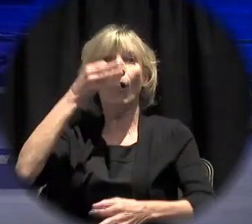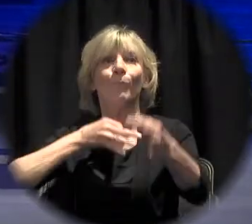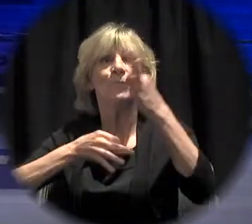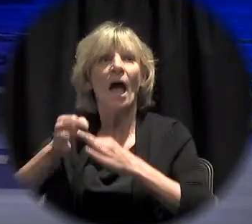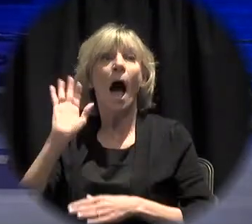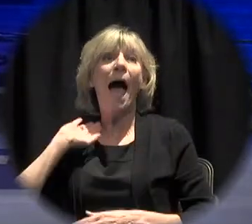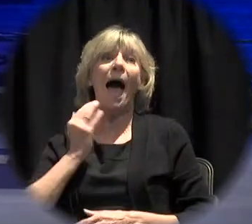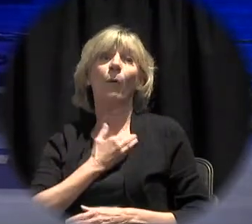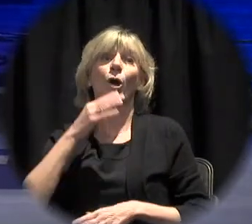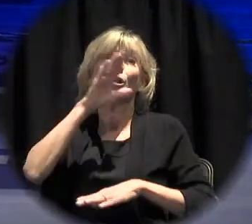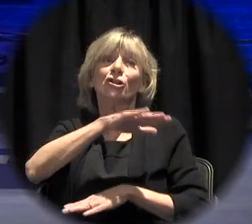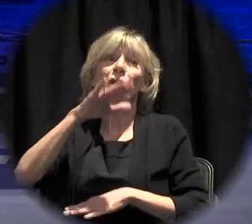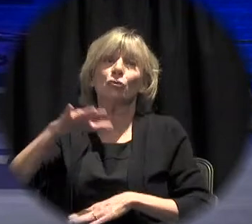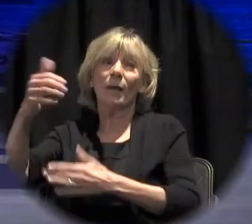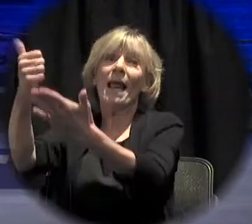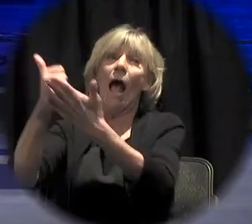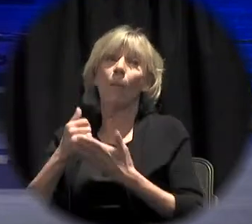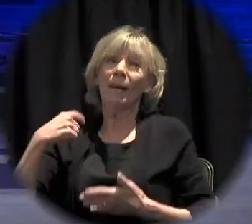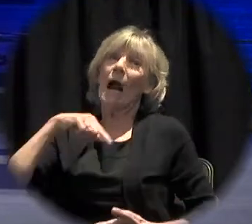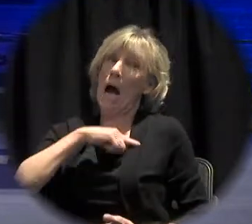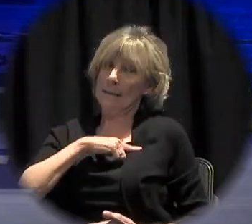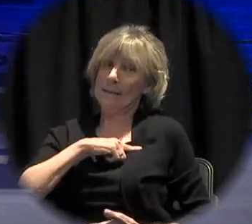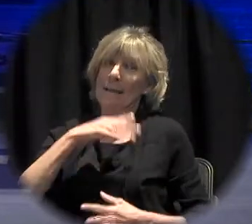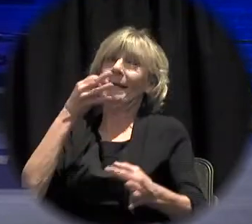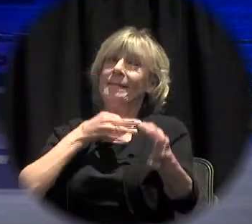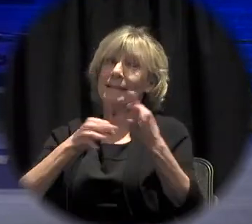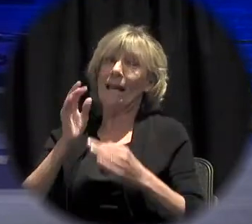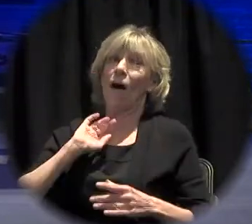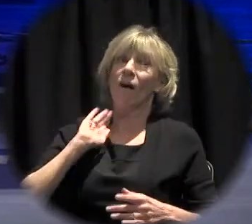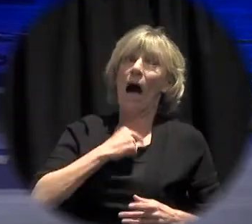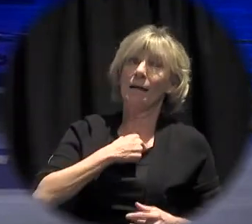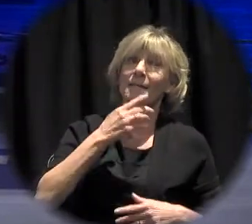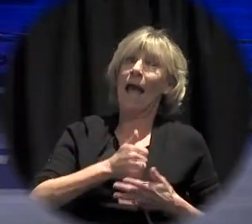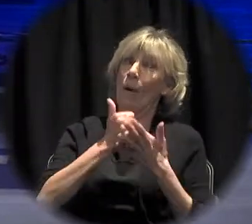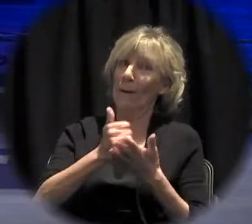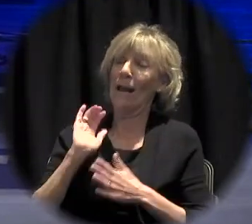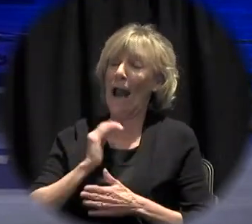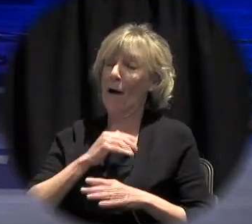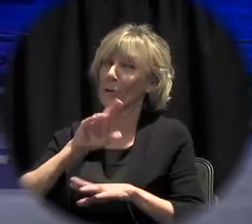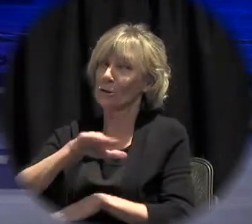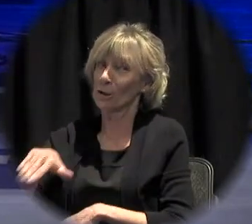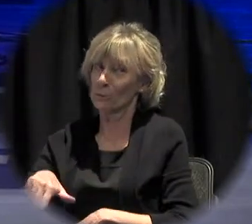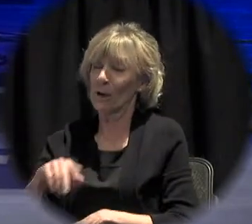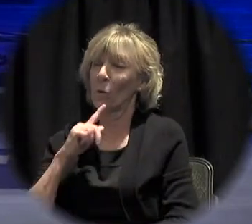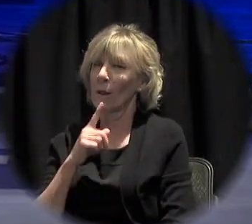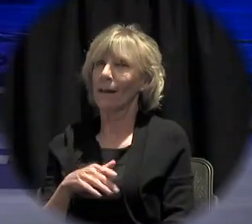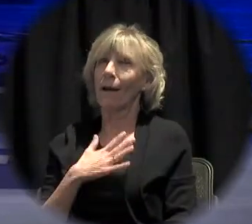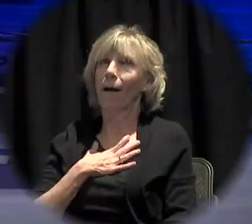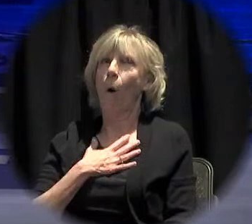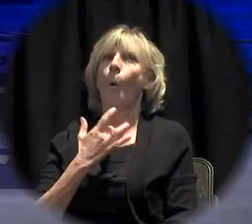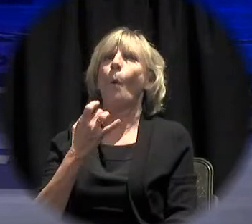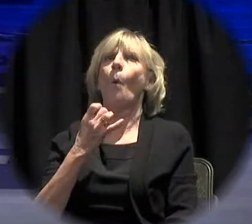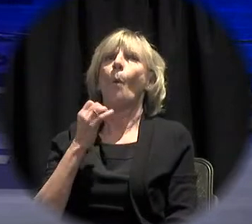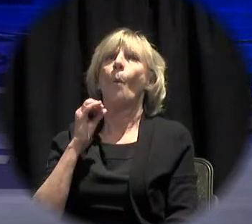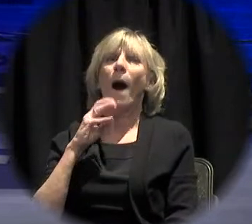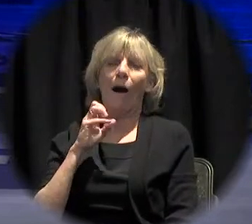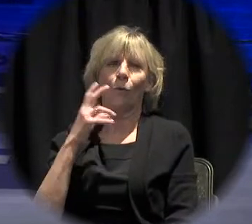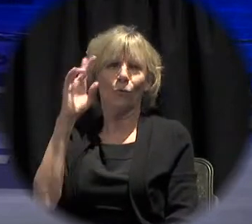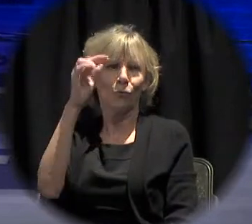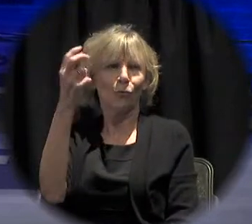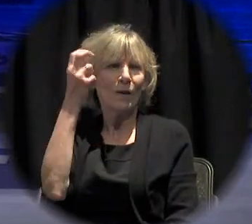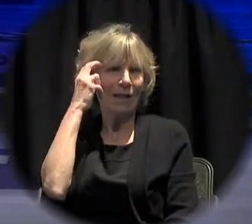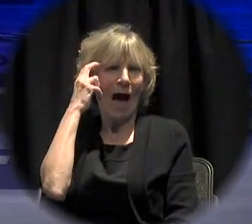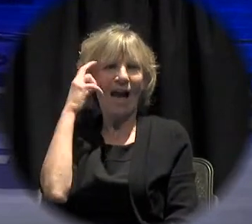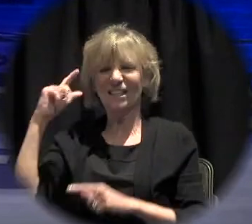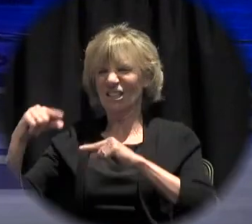right handholds and footholds and that we made it up safe. And so it was a very profound moment where we recognized the generational